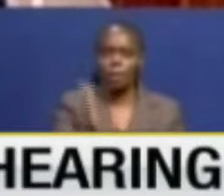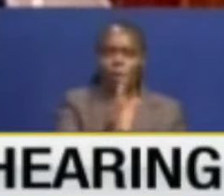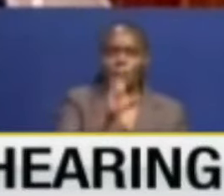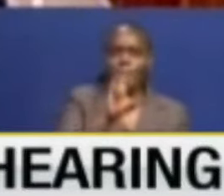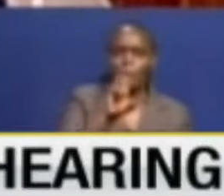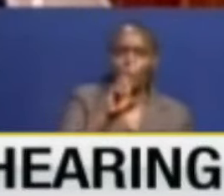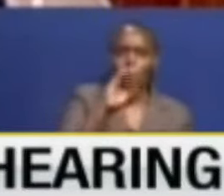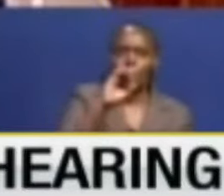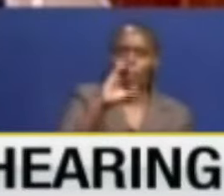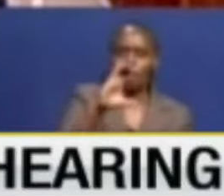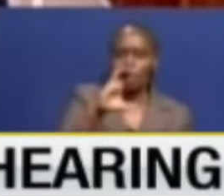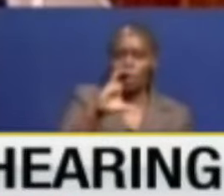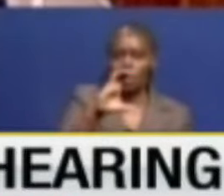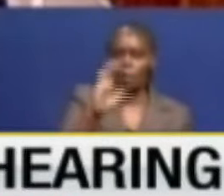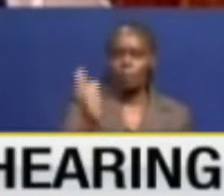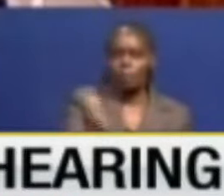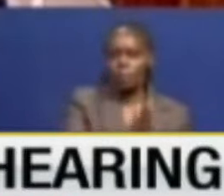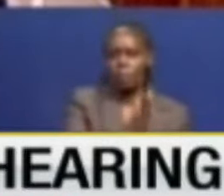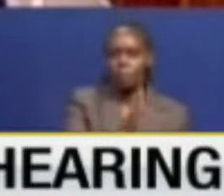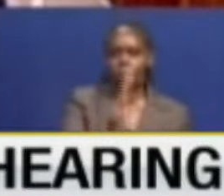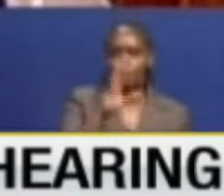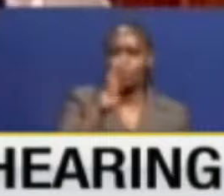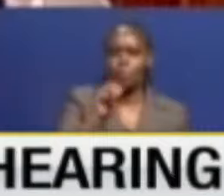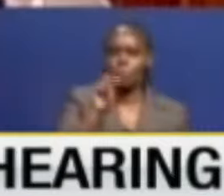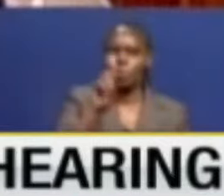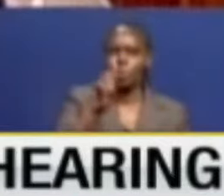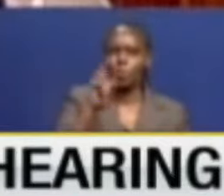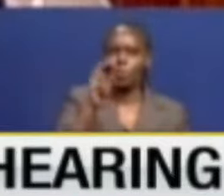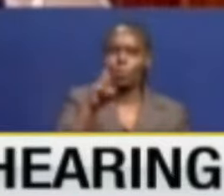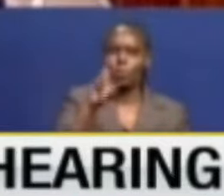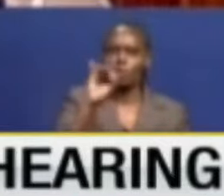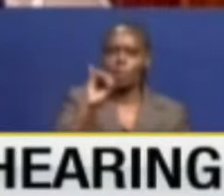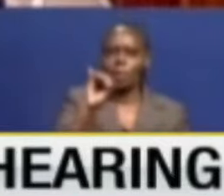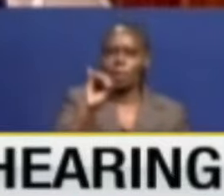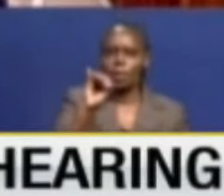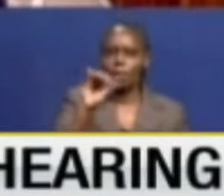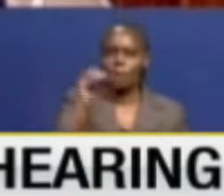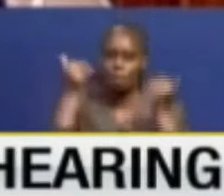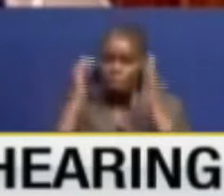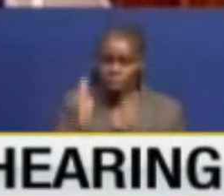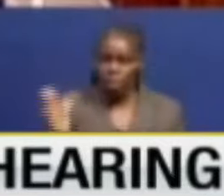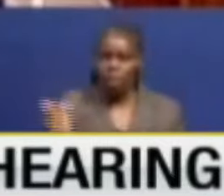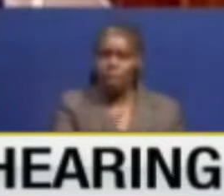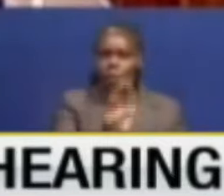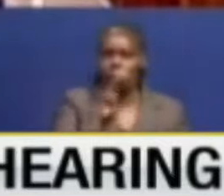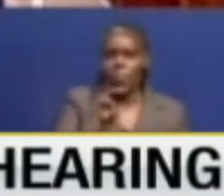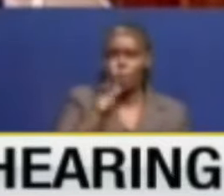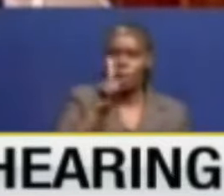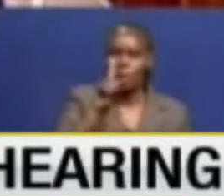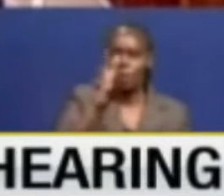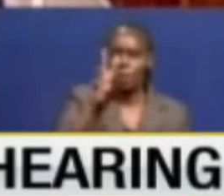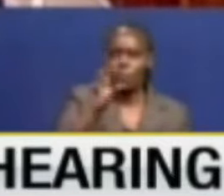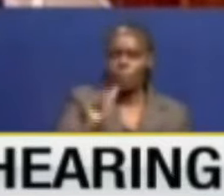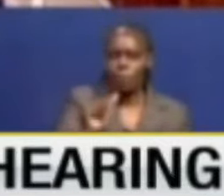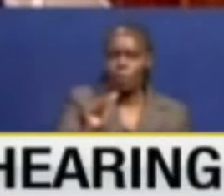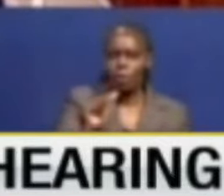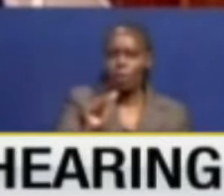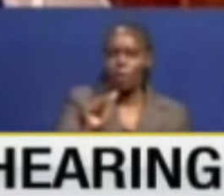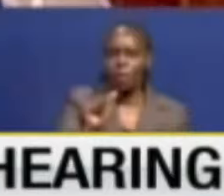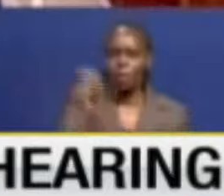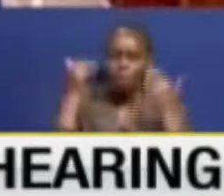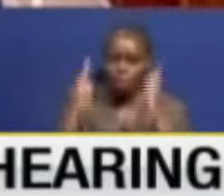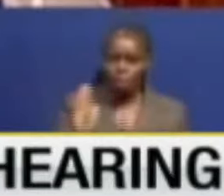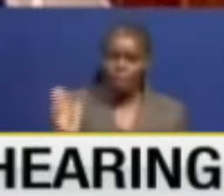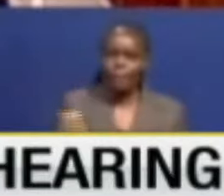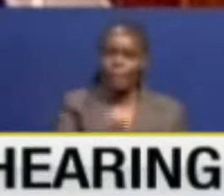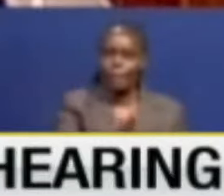Eric Muriuki Advocate, Mr. Mweruru Boniface Mawira Advocate, and Mr. Mwenda Anthony